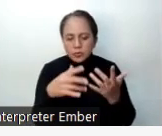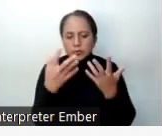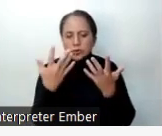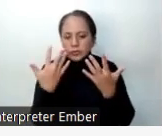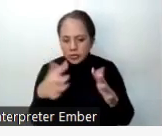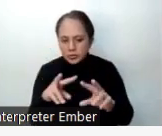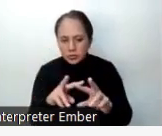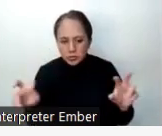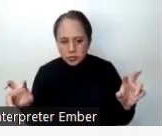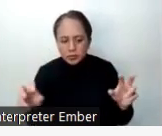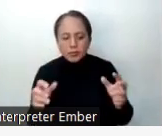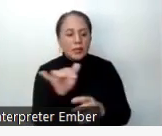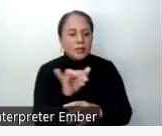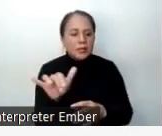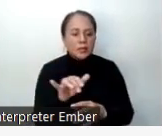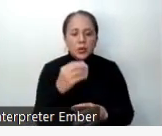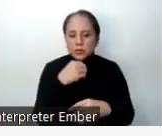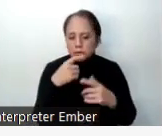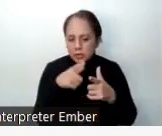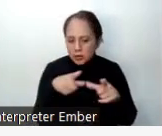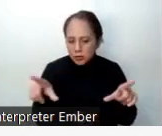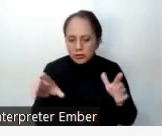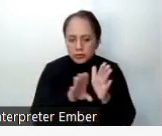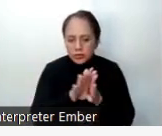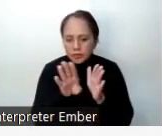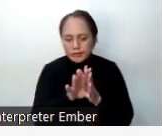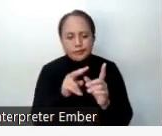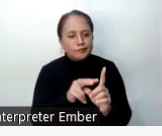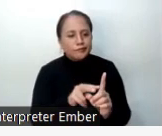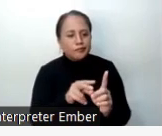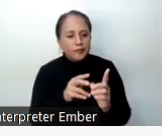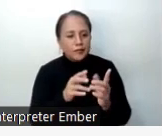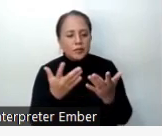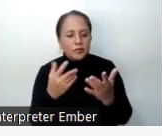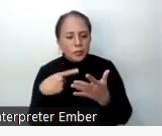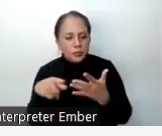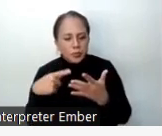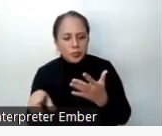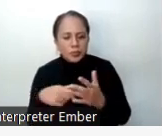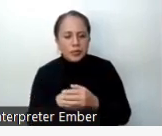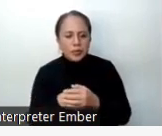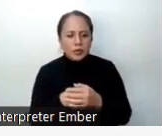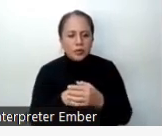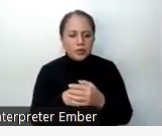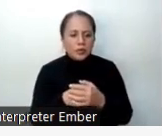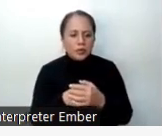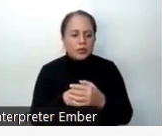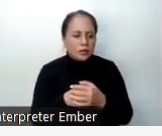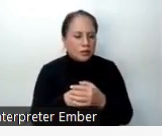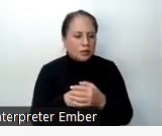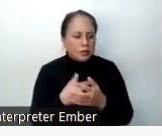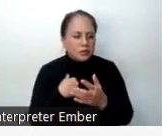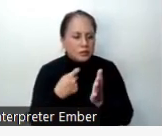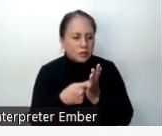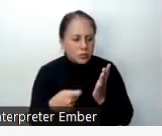studied, as well as the oral language development aspects. We also looked into the lenses that were used, the tools